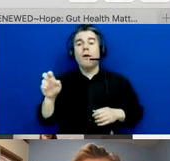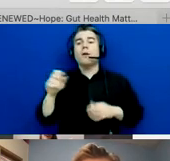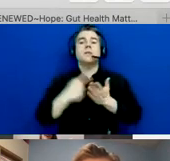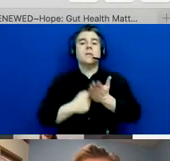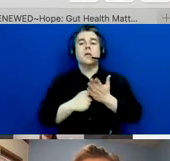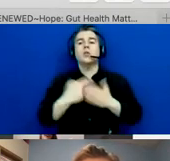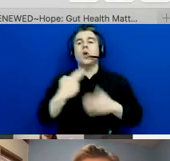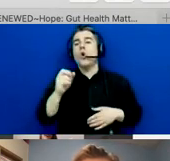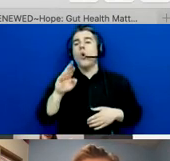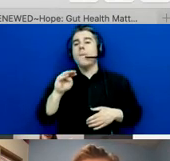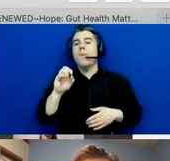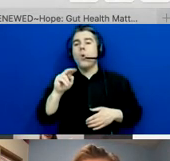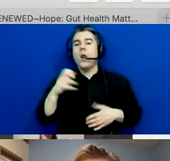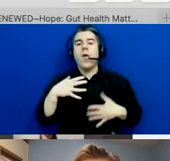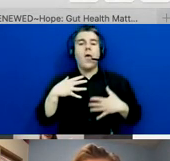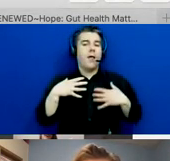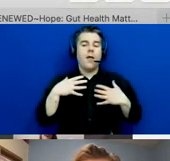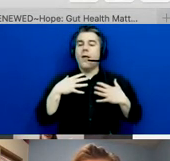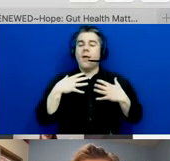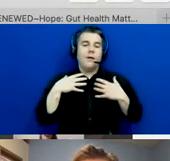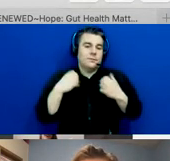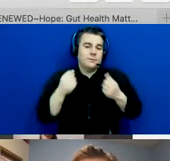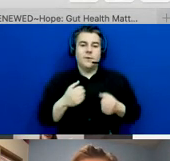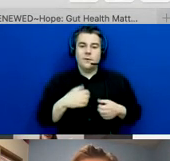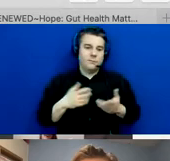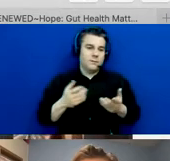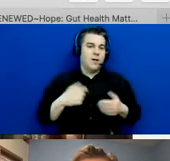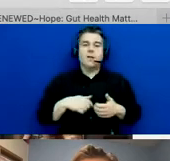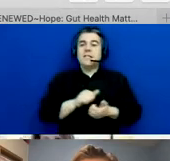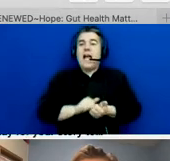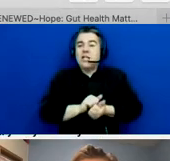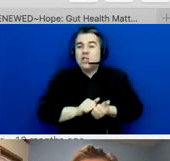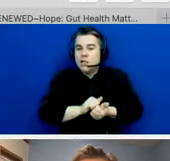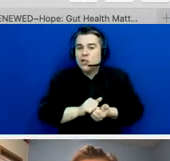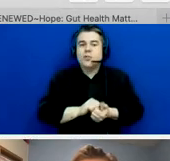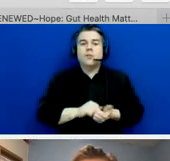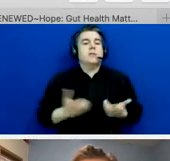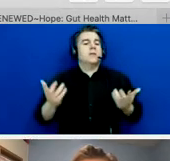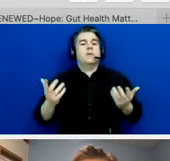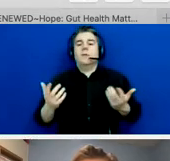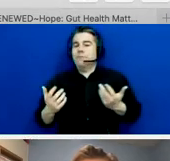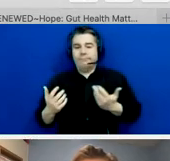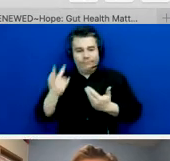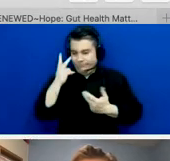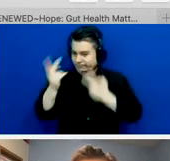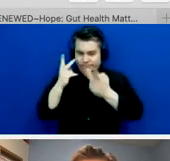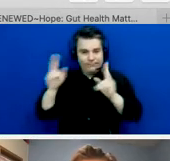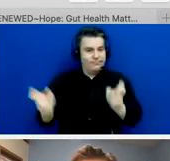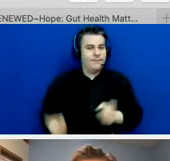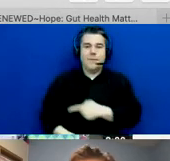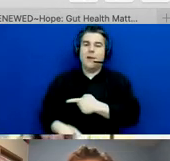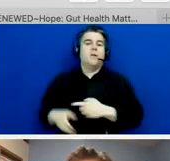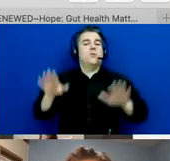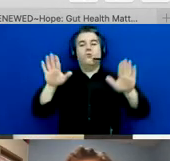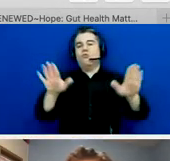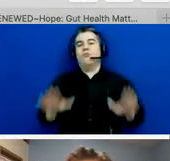sugar balance, digestion help with Brooke Hemingway. So these are awesome videos by Brooke Hemingway,